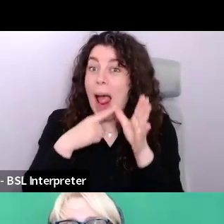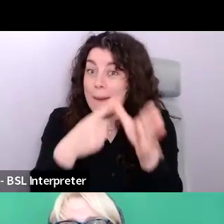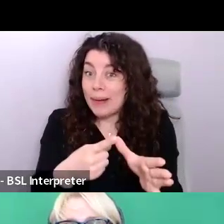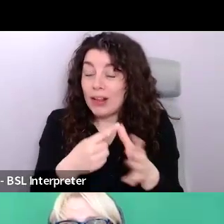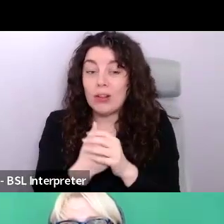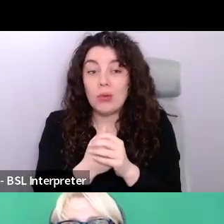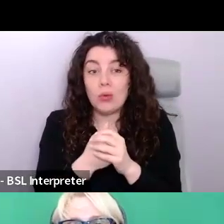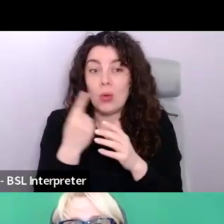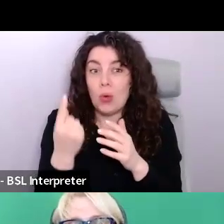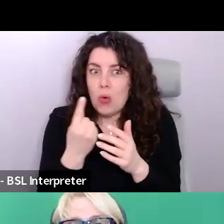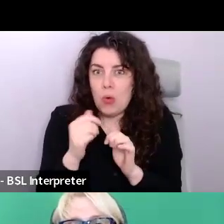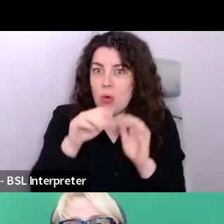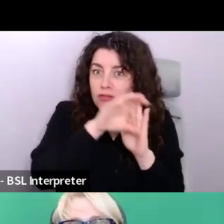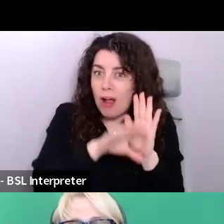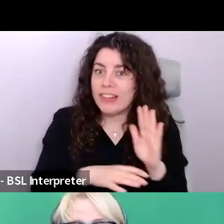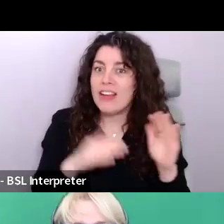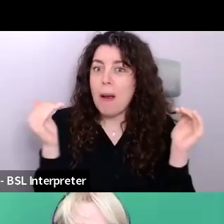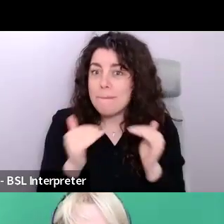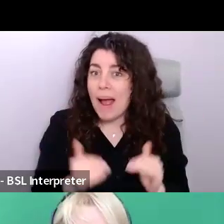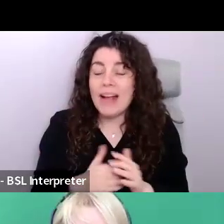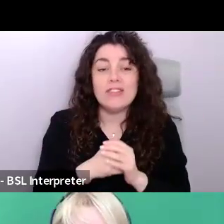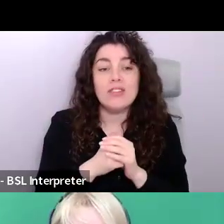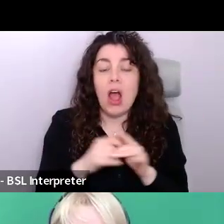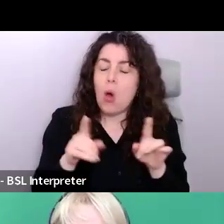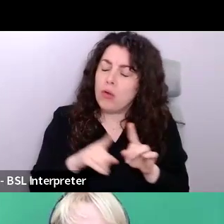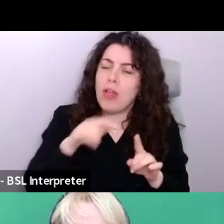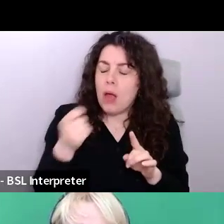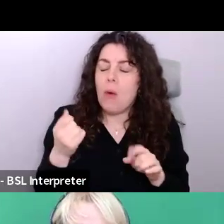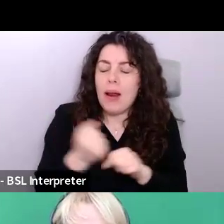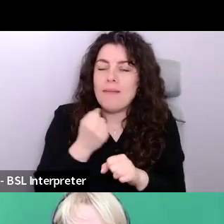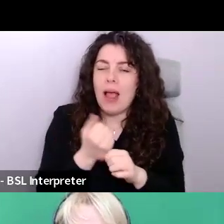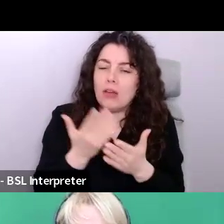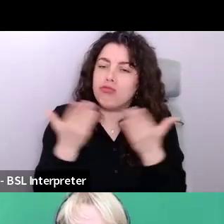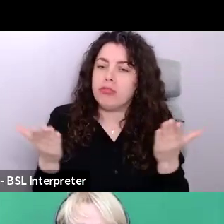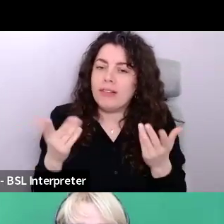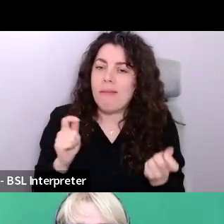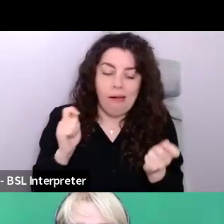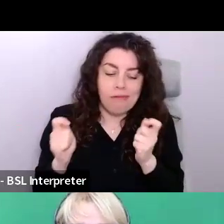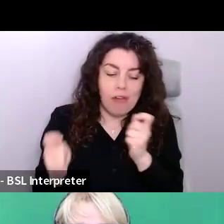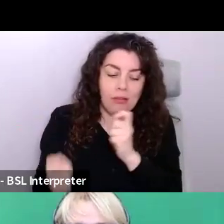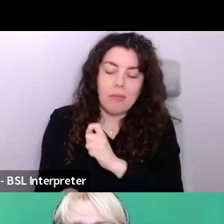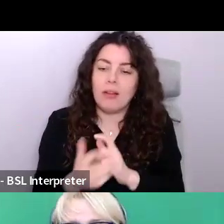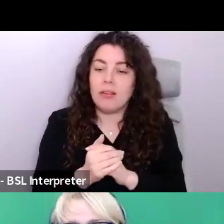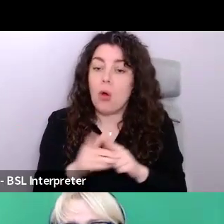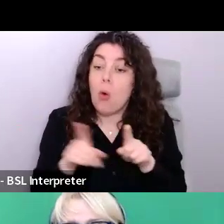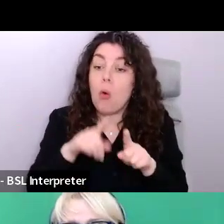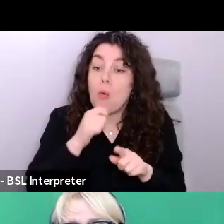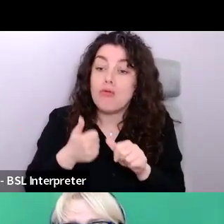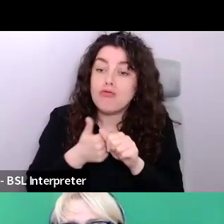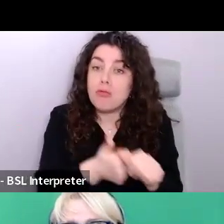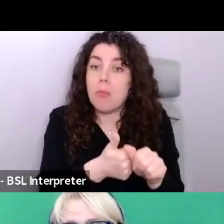meet the criteria, and to make reasonable adjustments, and also to support